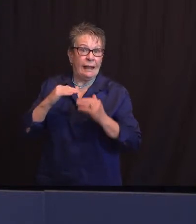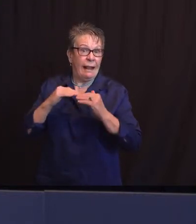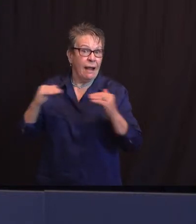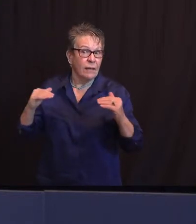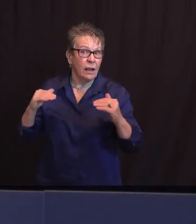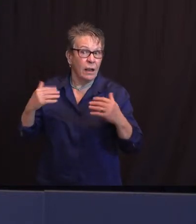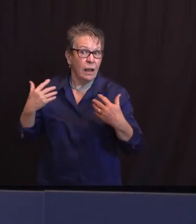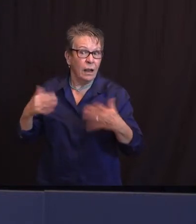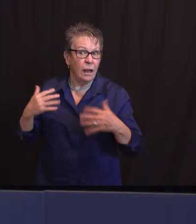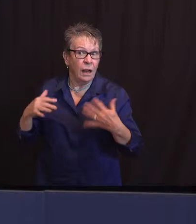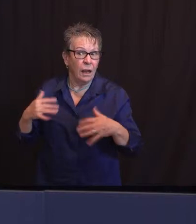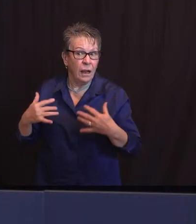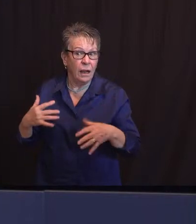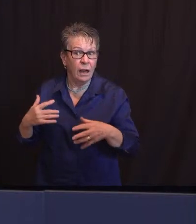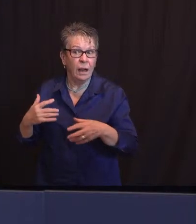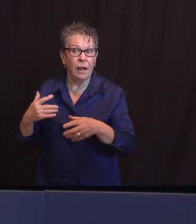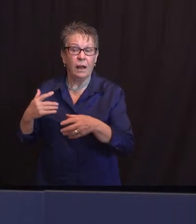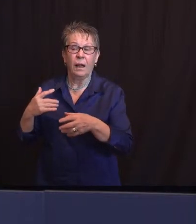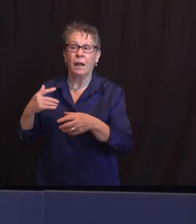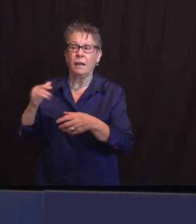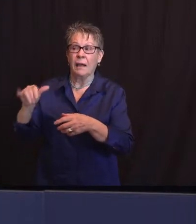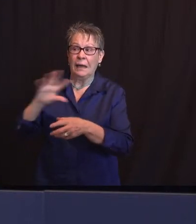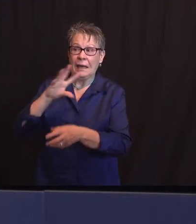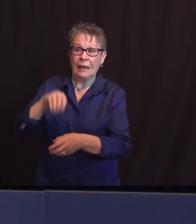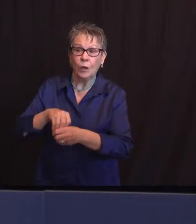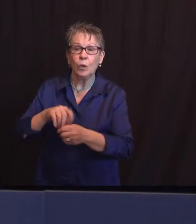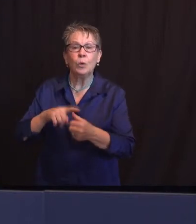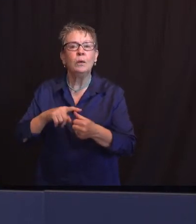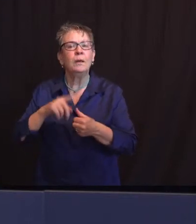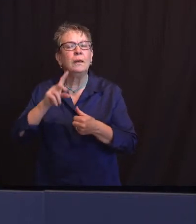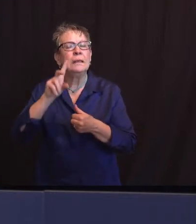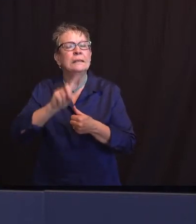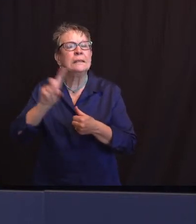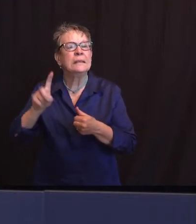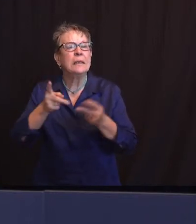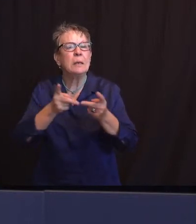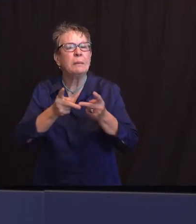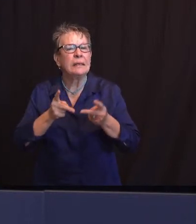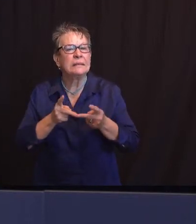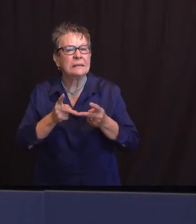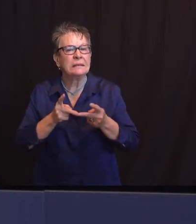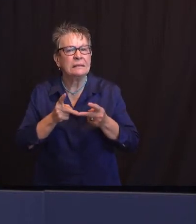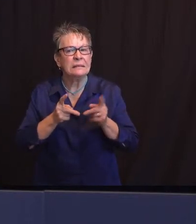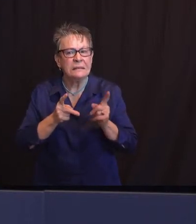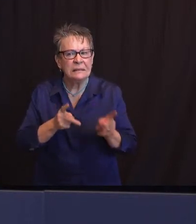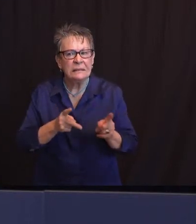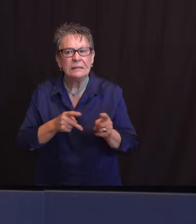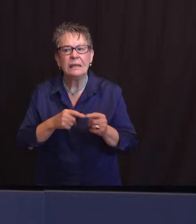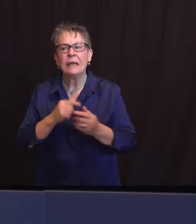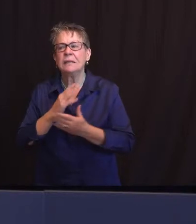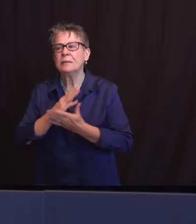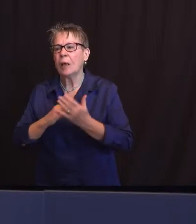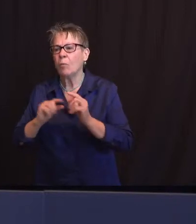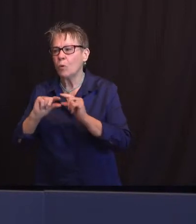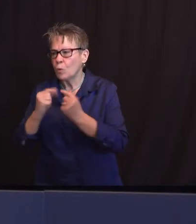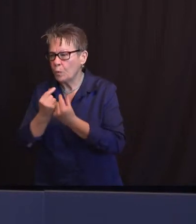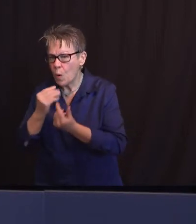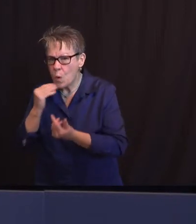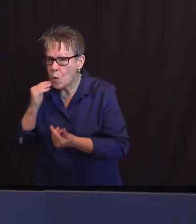developmental centers and some group homes that serve individuals with intellectual and developmental disabilities.